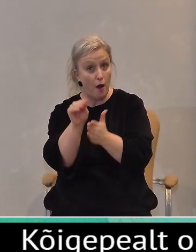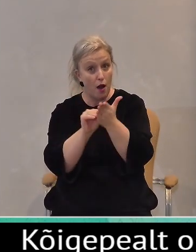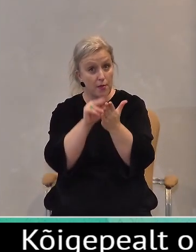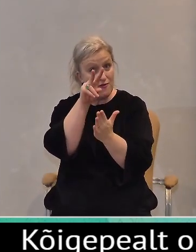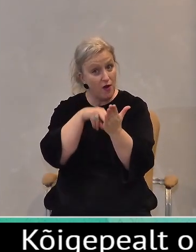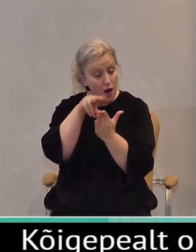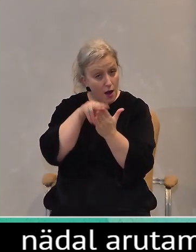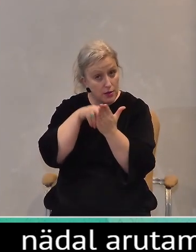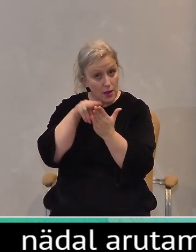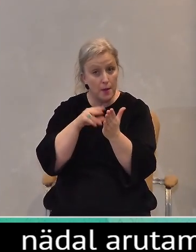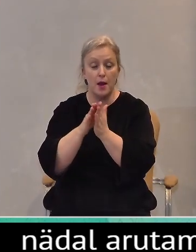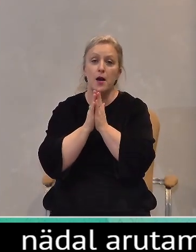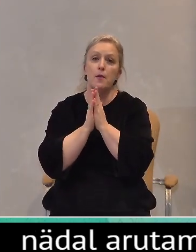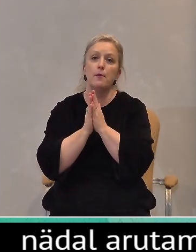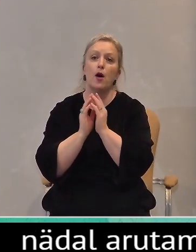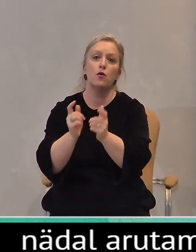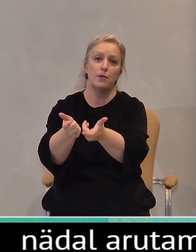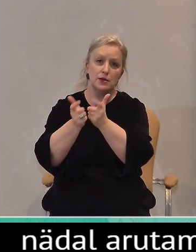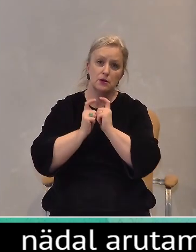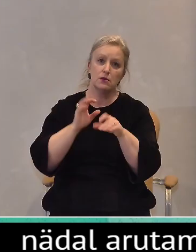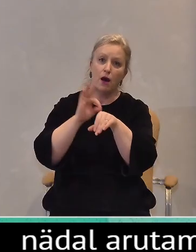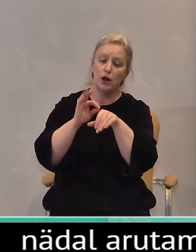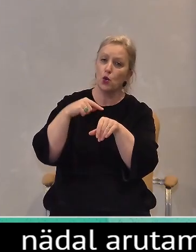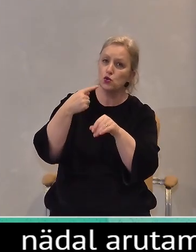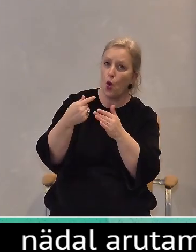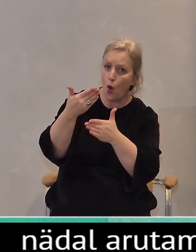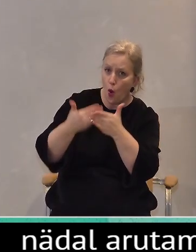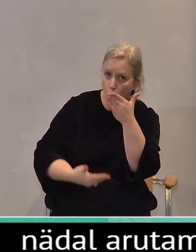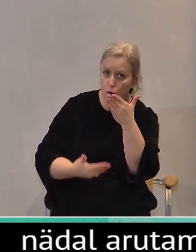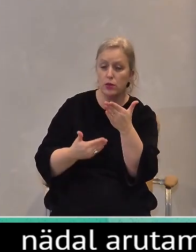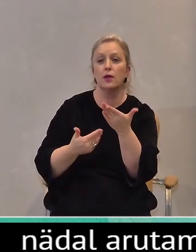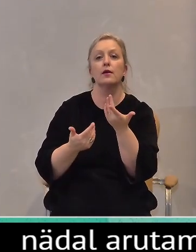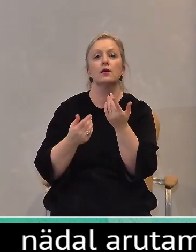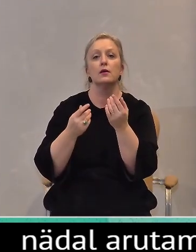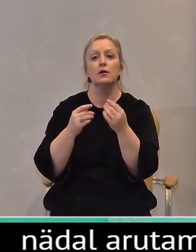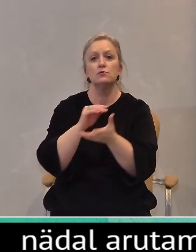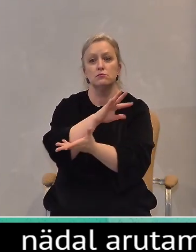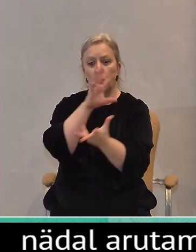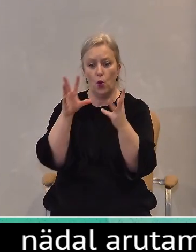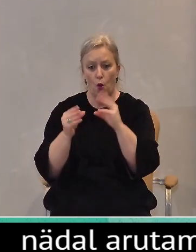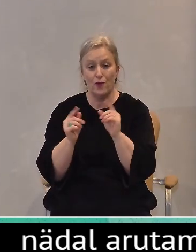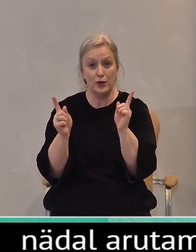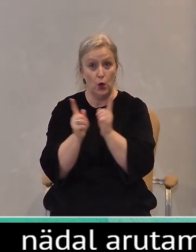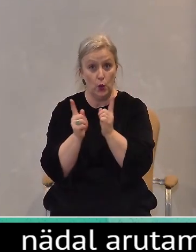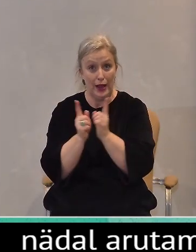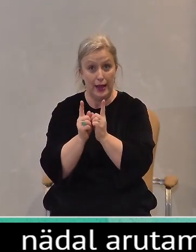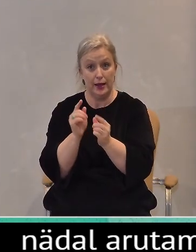vacation times. Our nursing coordinator requests the patient's consent for handling